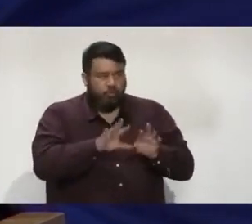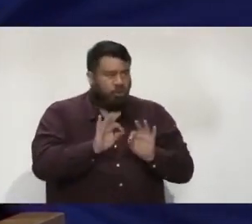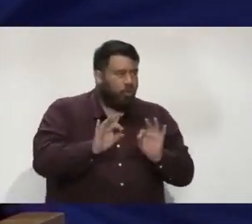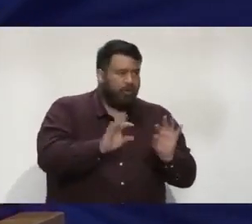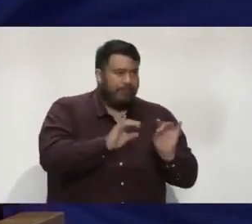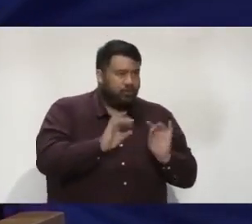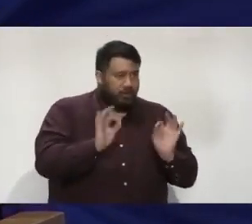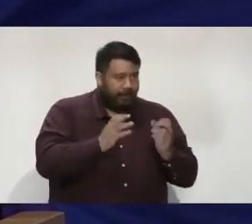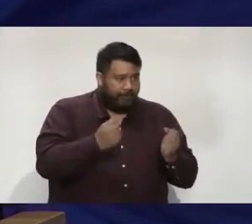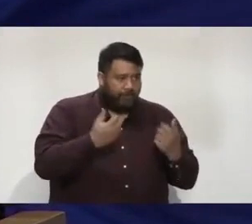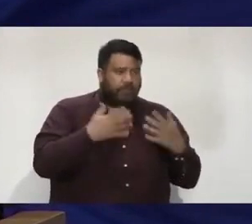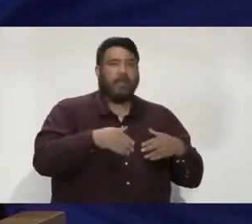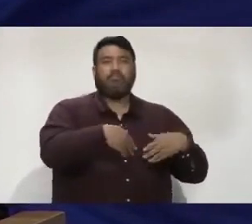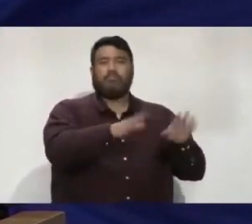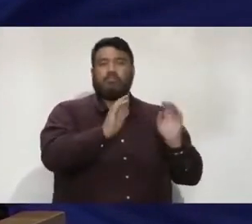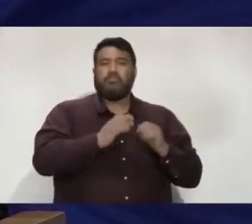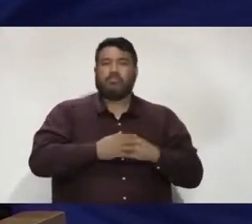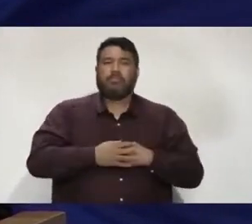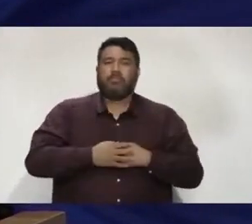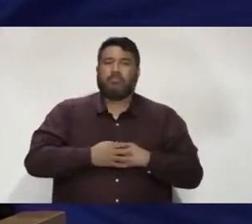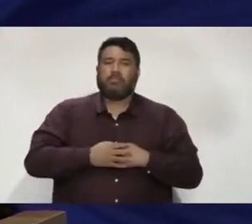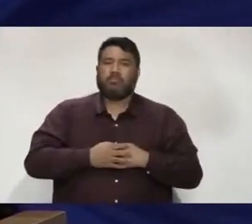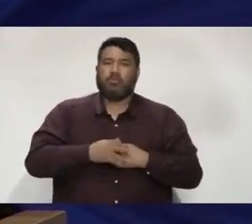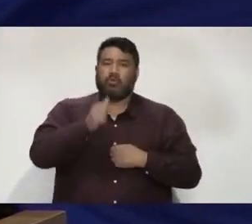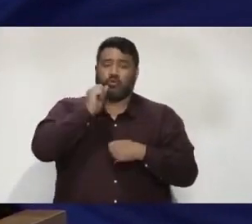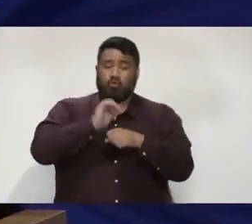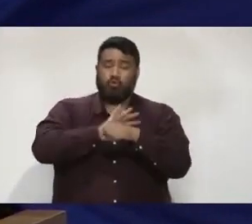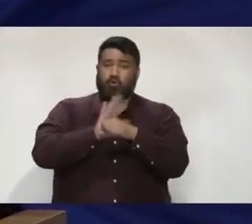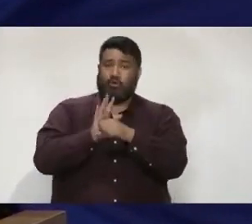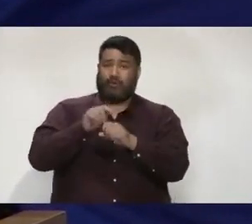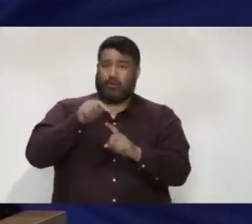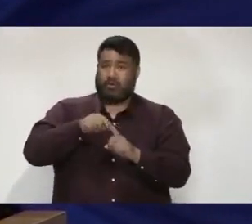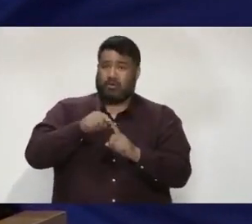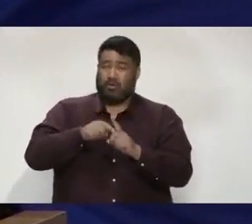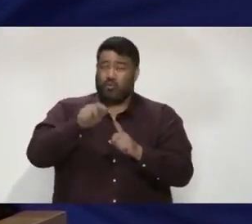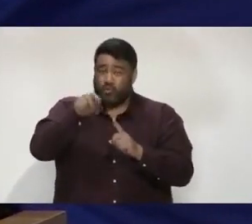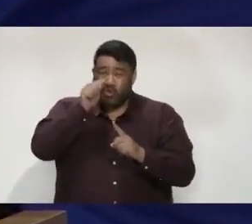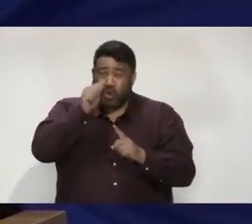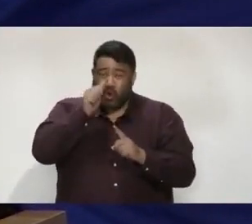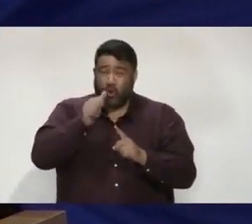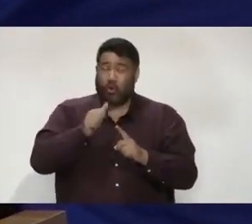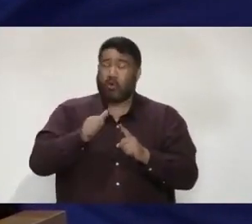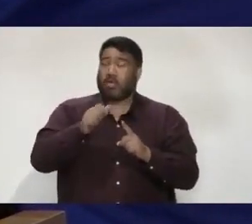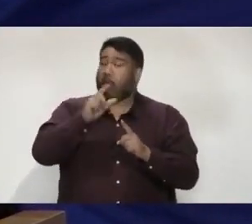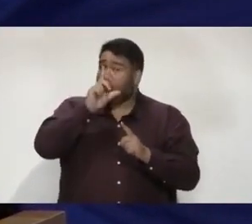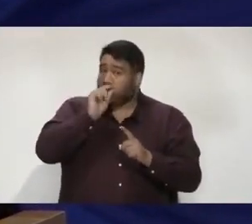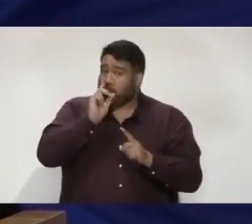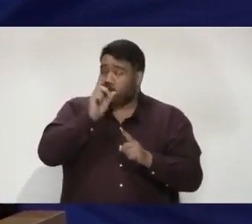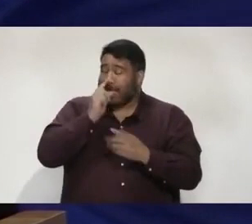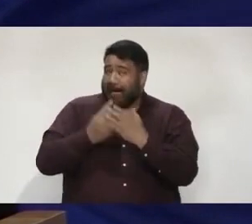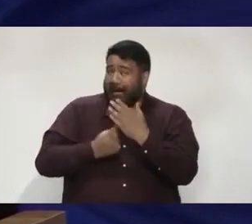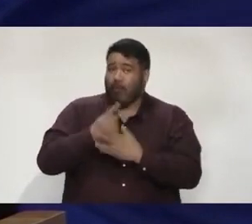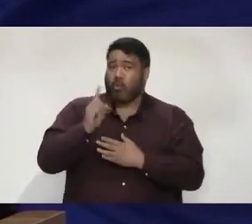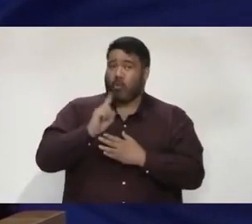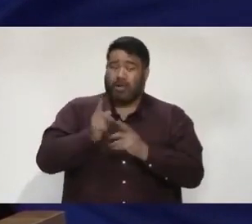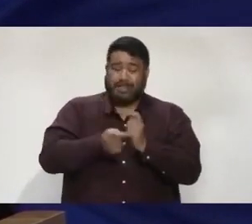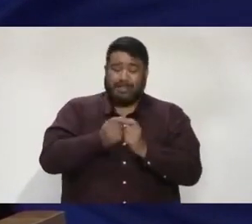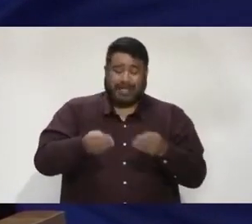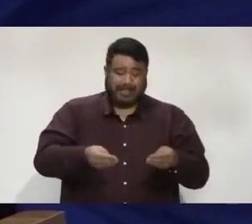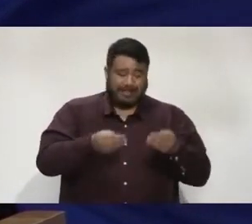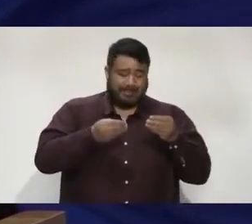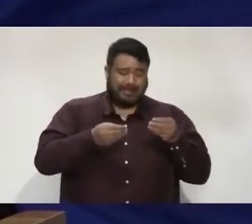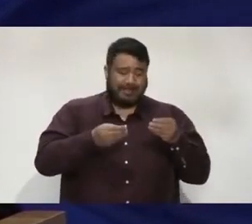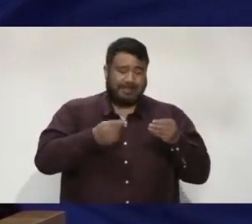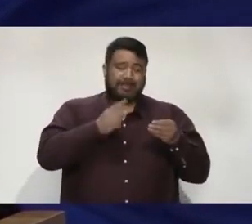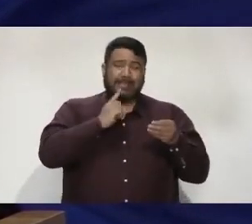infectious. One of the things we do know about this virus, that it is possible to return a week positive quite some